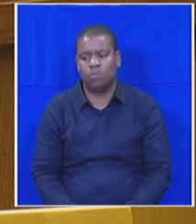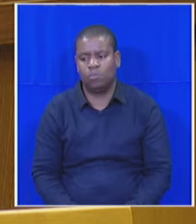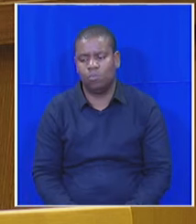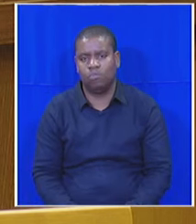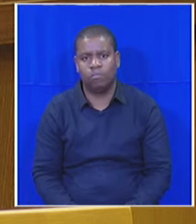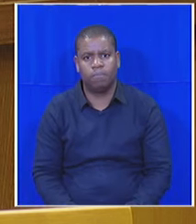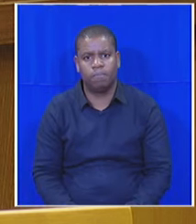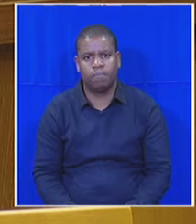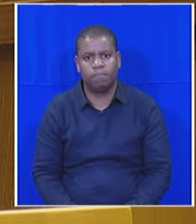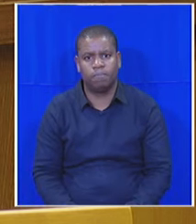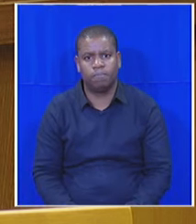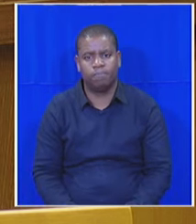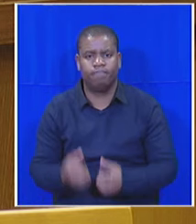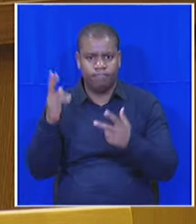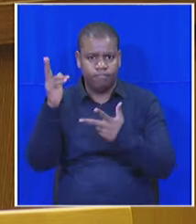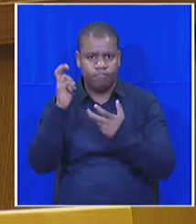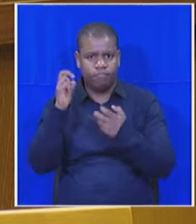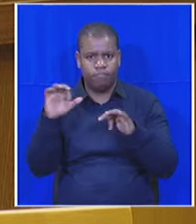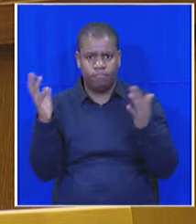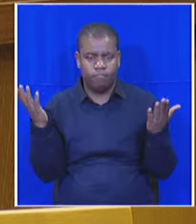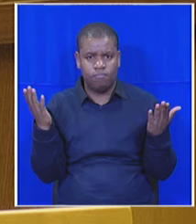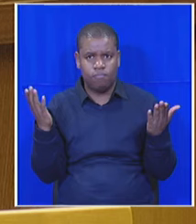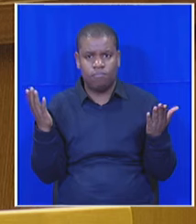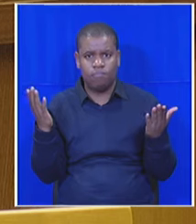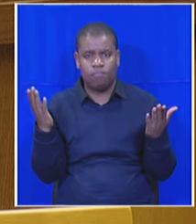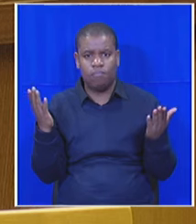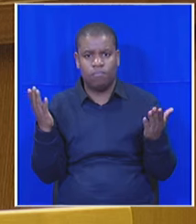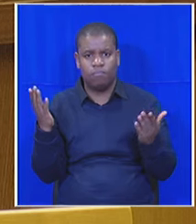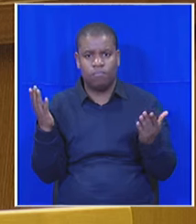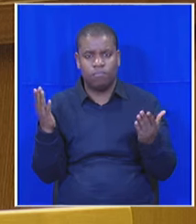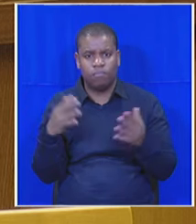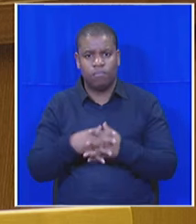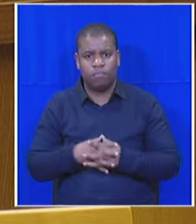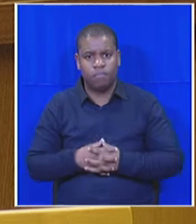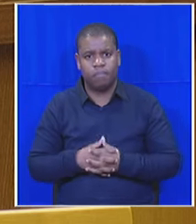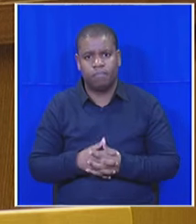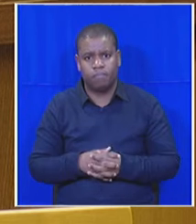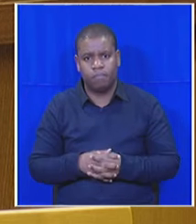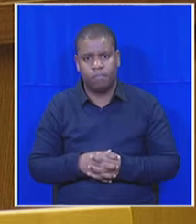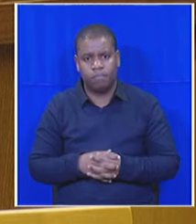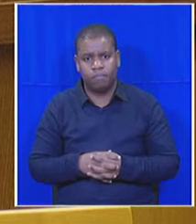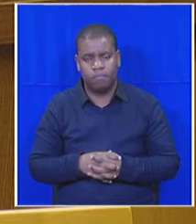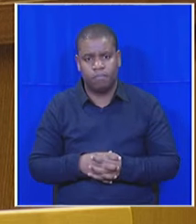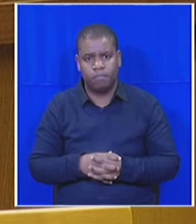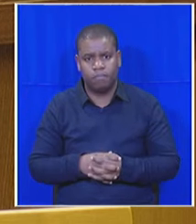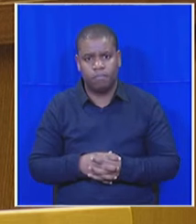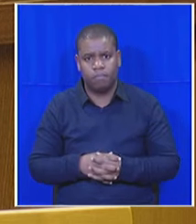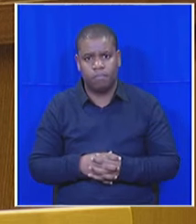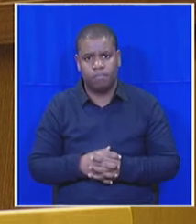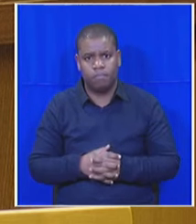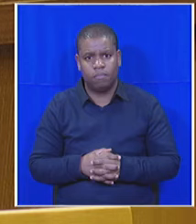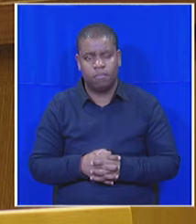Minister. Then in respect of our livestock and their access to water, South Africa is now in its